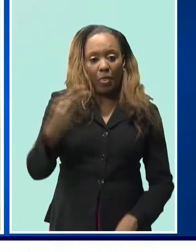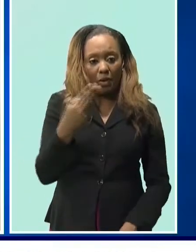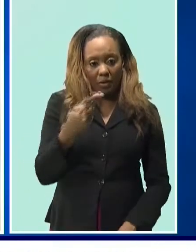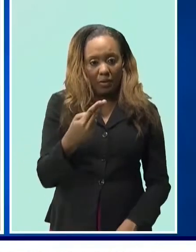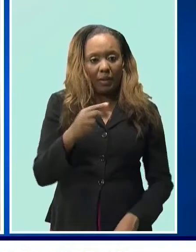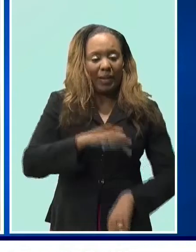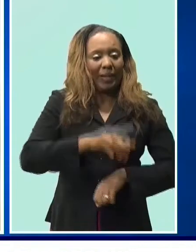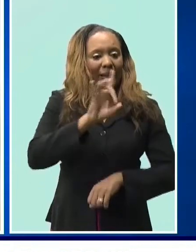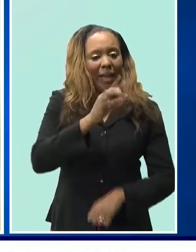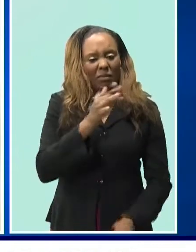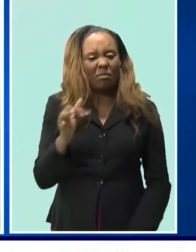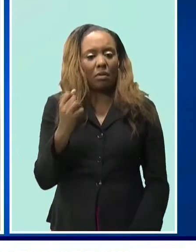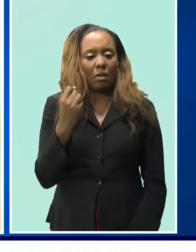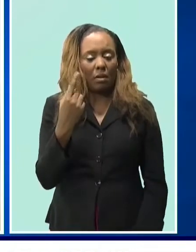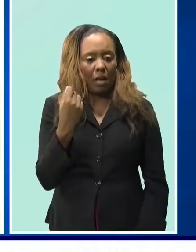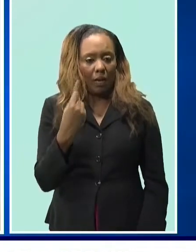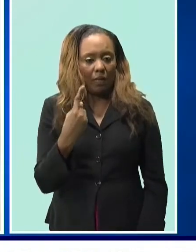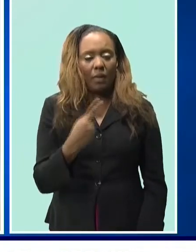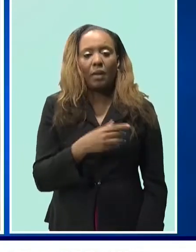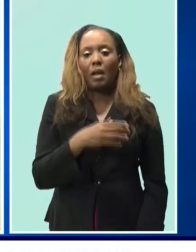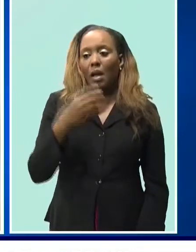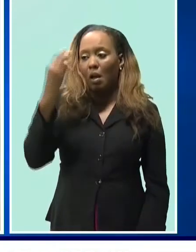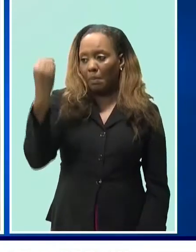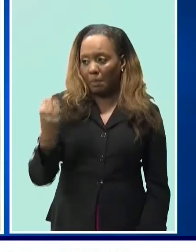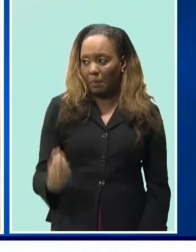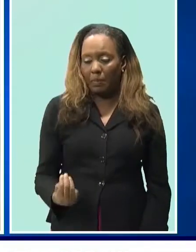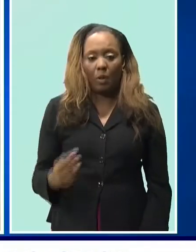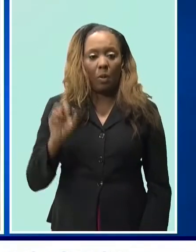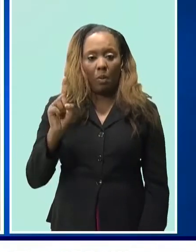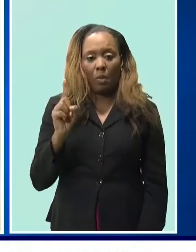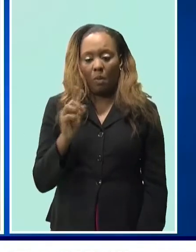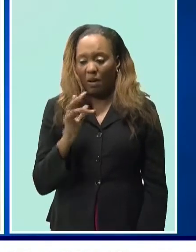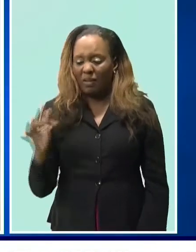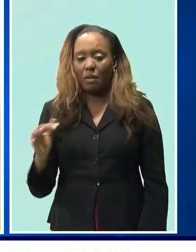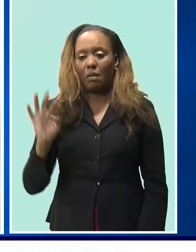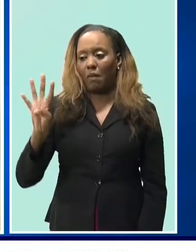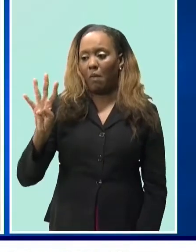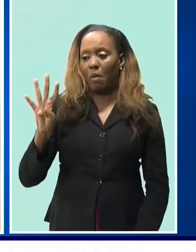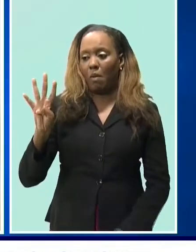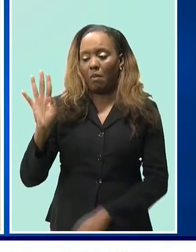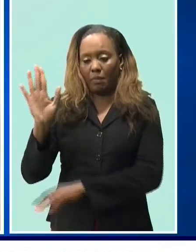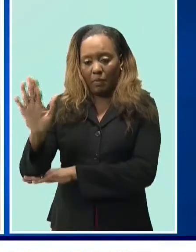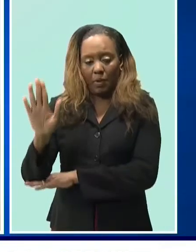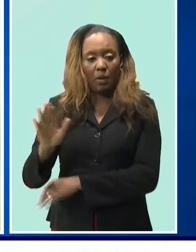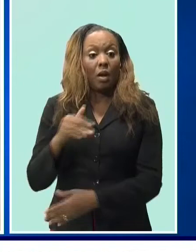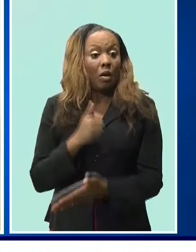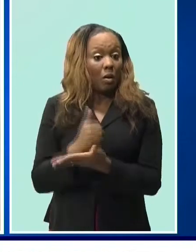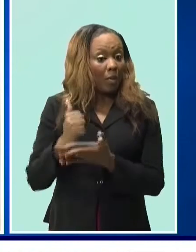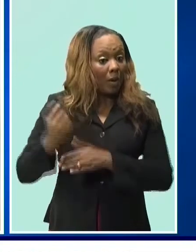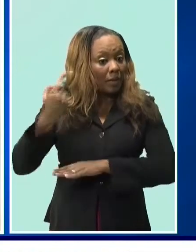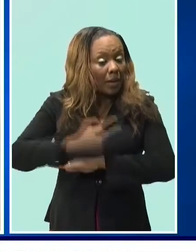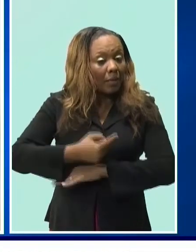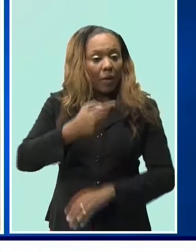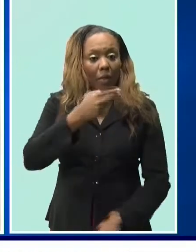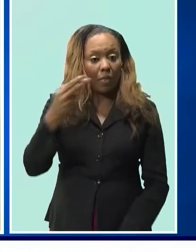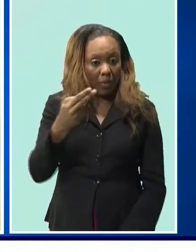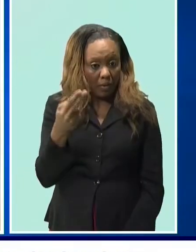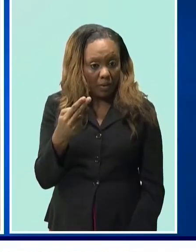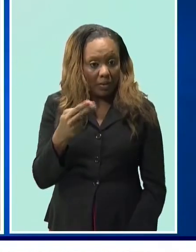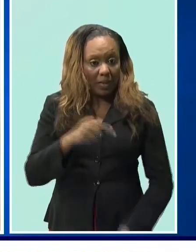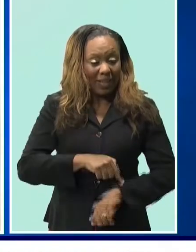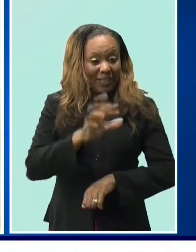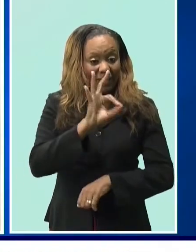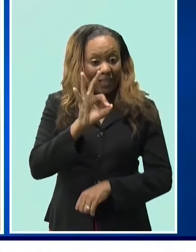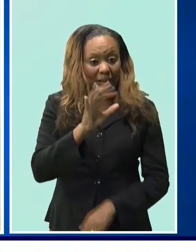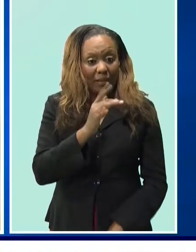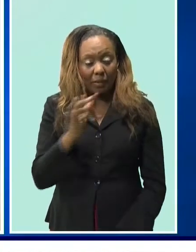between 8 and 11 a.m. and Mondays between 1 and 4 p.m. Your banking day will be Thursdays between 9